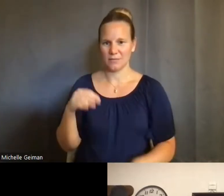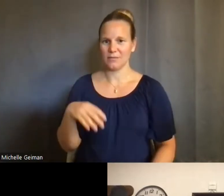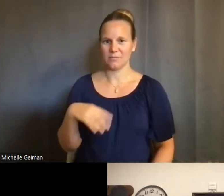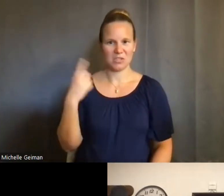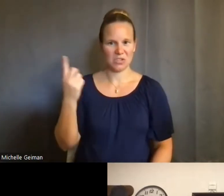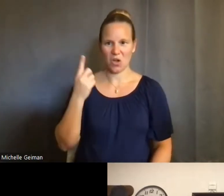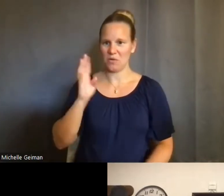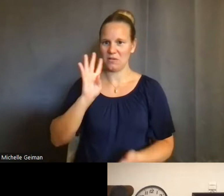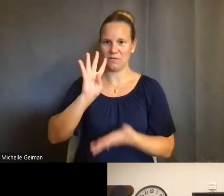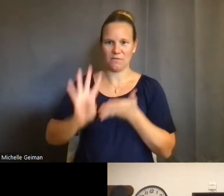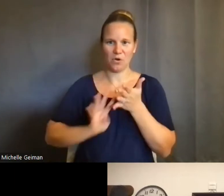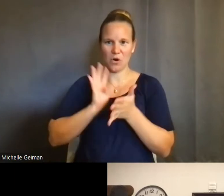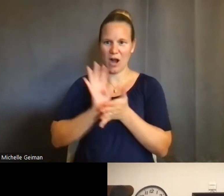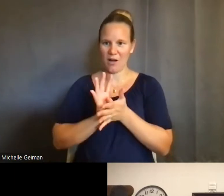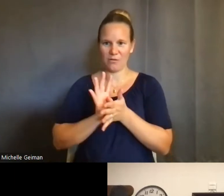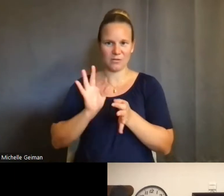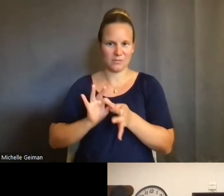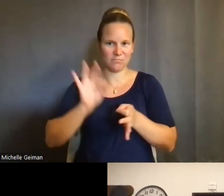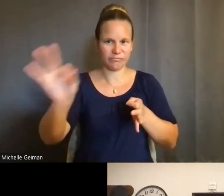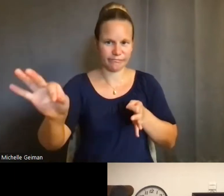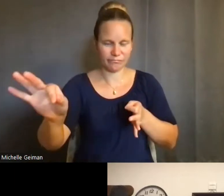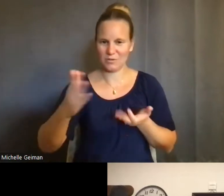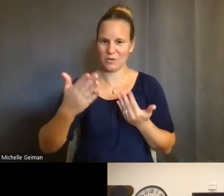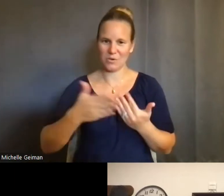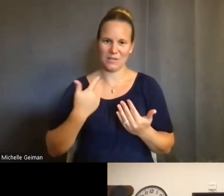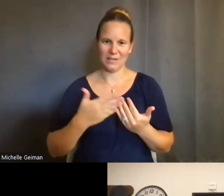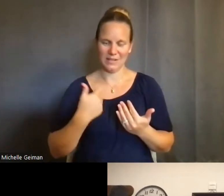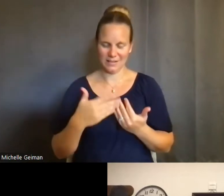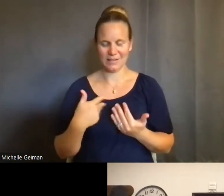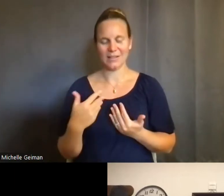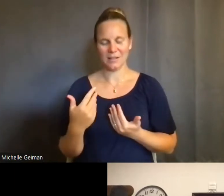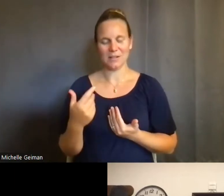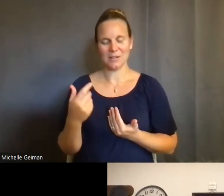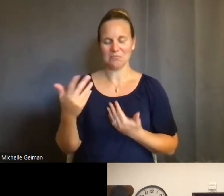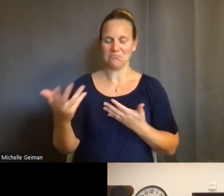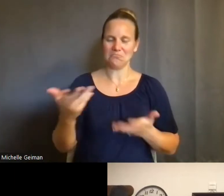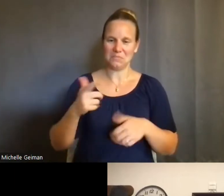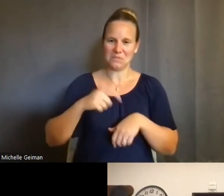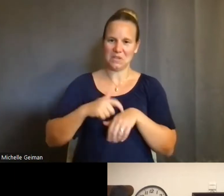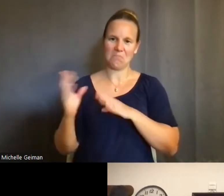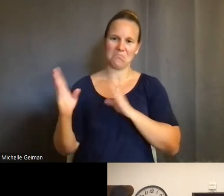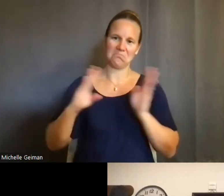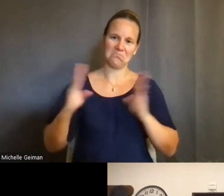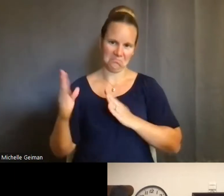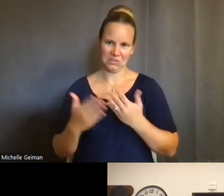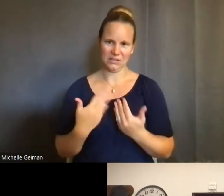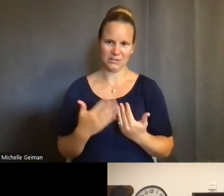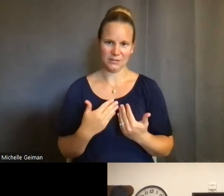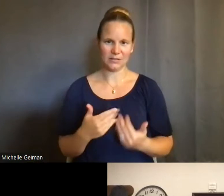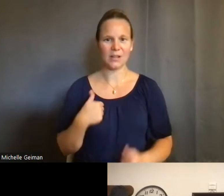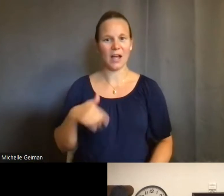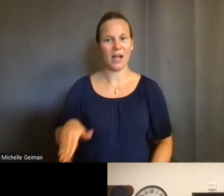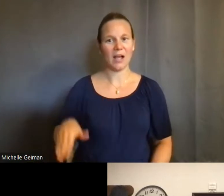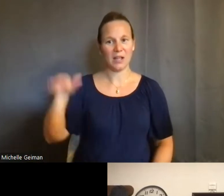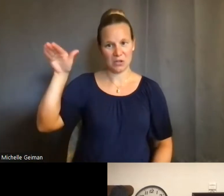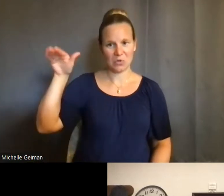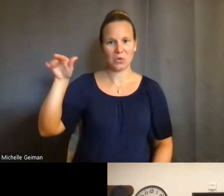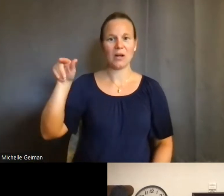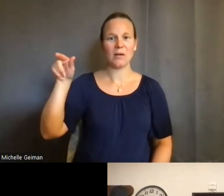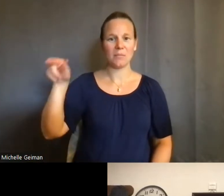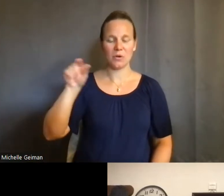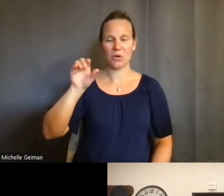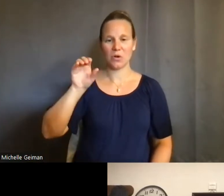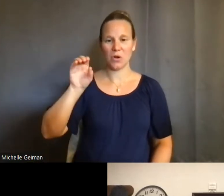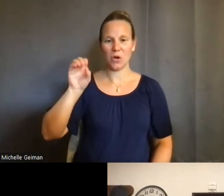hours ahead for me. So it's an easy thing for me to relate to. I grew up on the Atlantic coast in Ocean County,